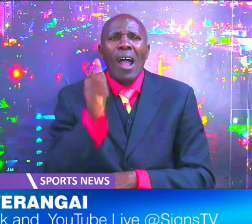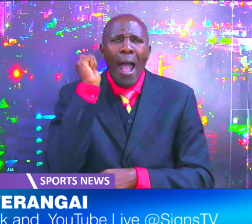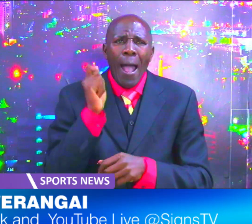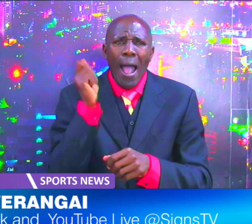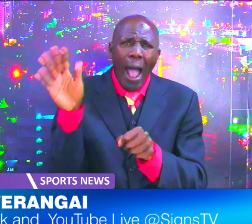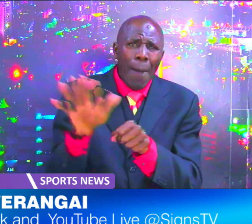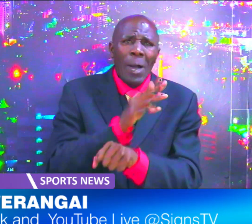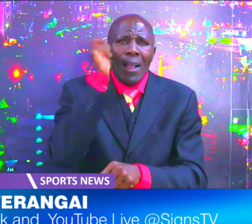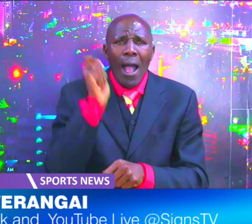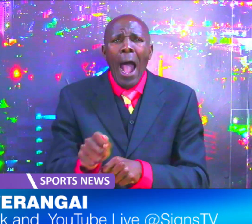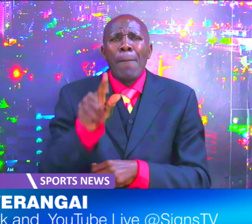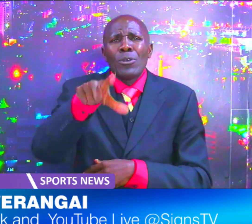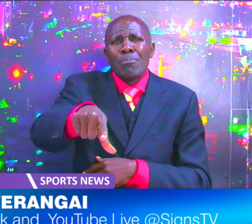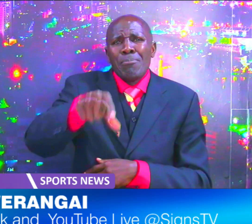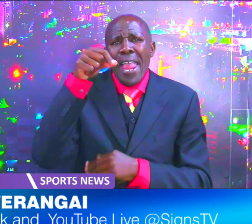5-3 on penalties.